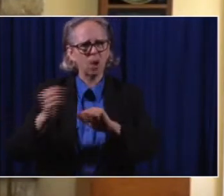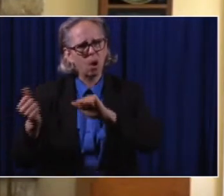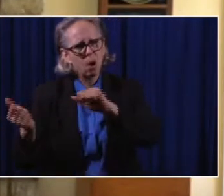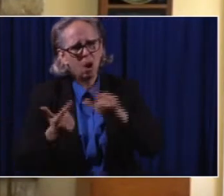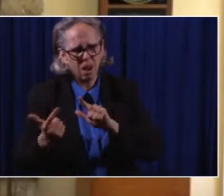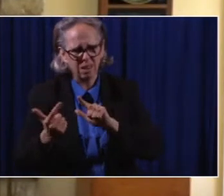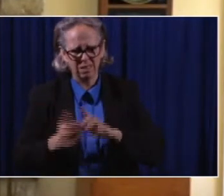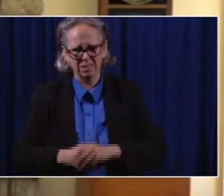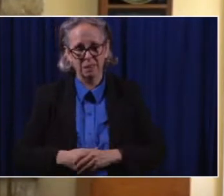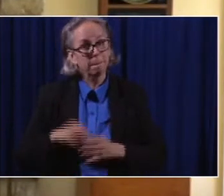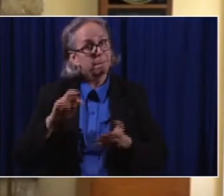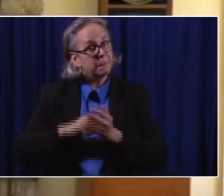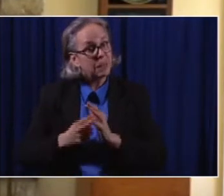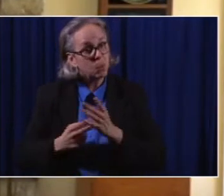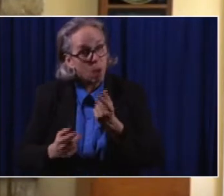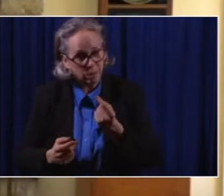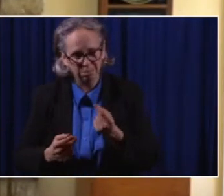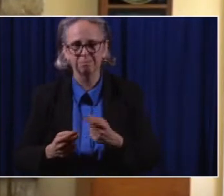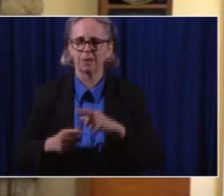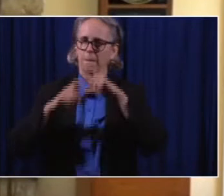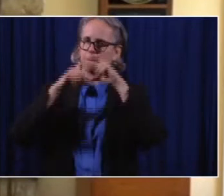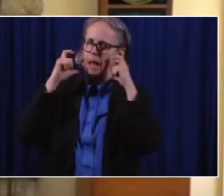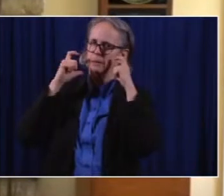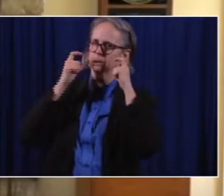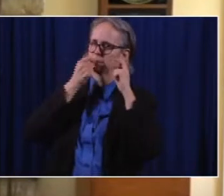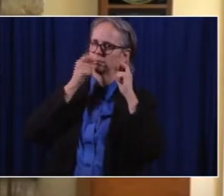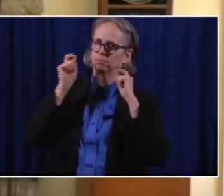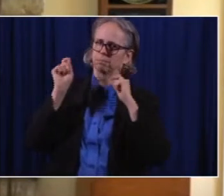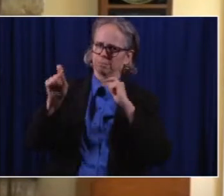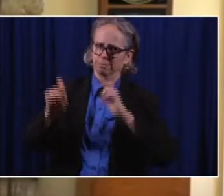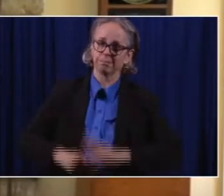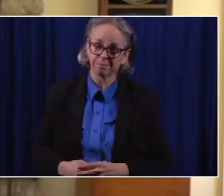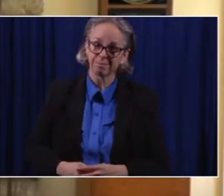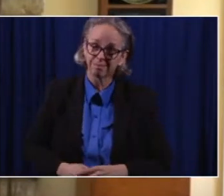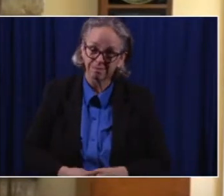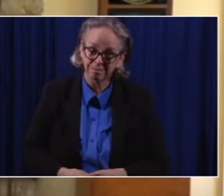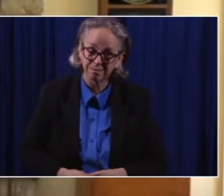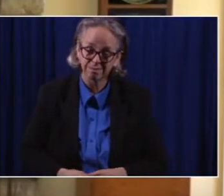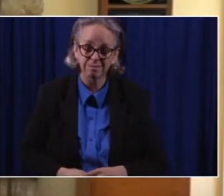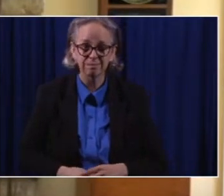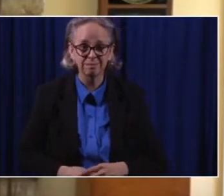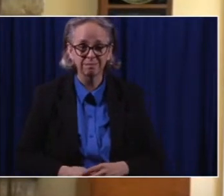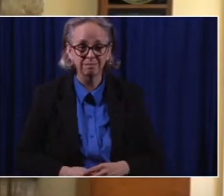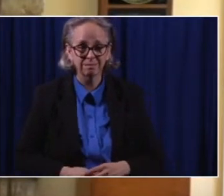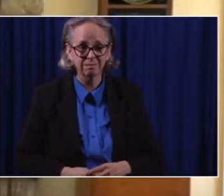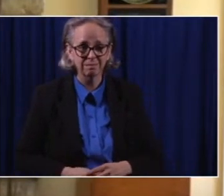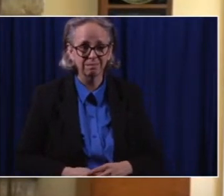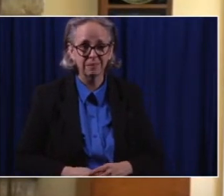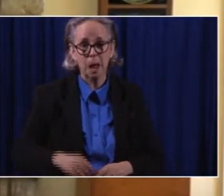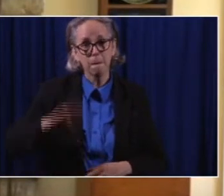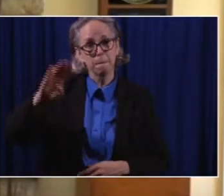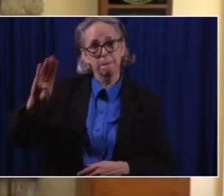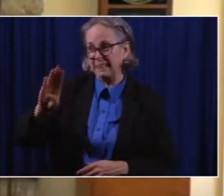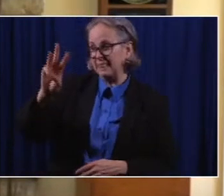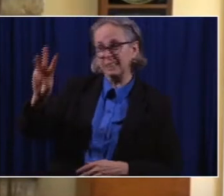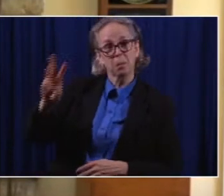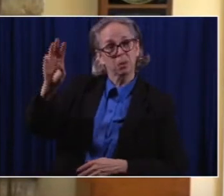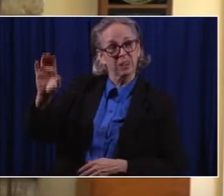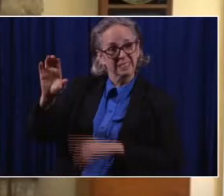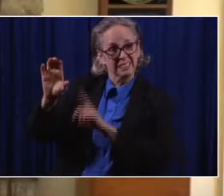that safe environment. We anticipate they're there to help and to